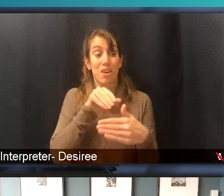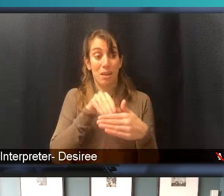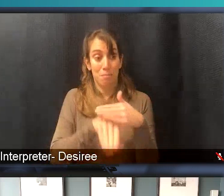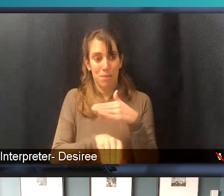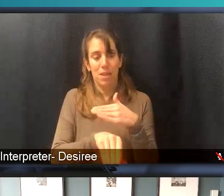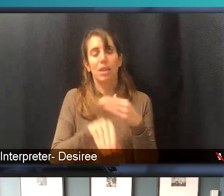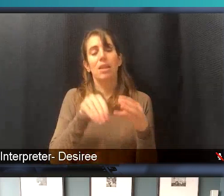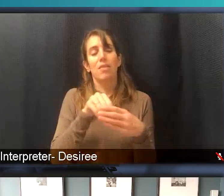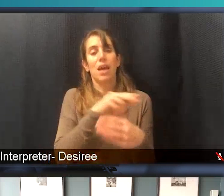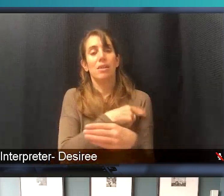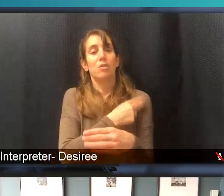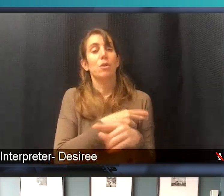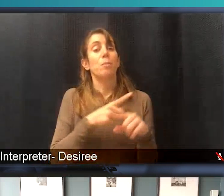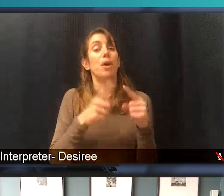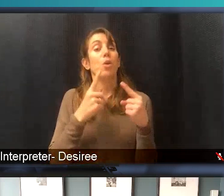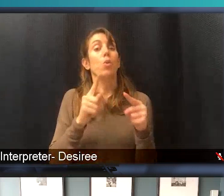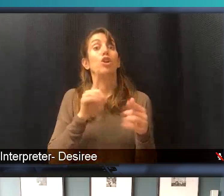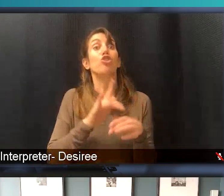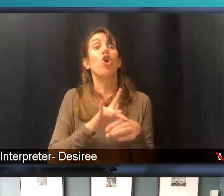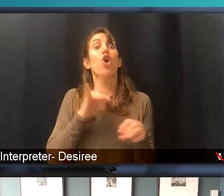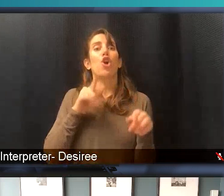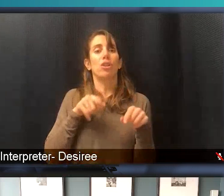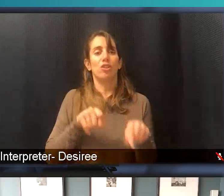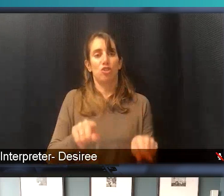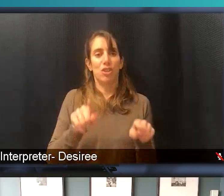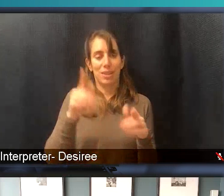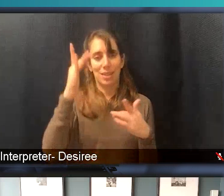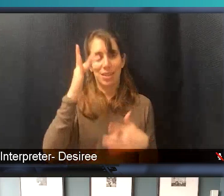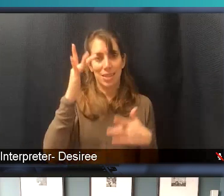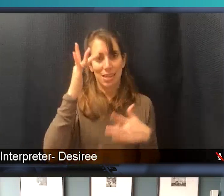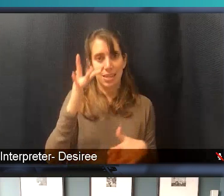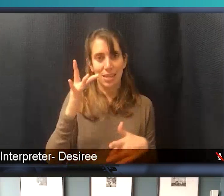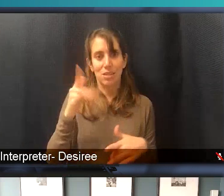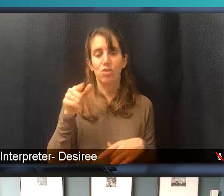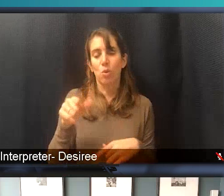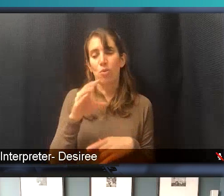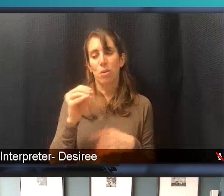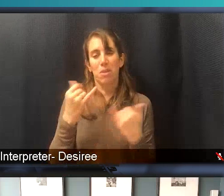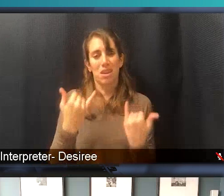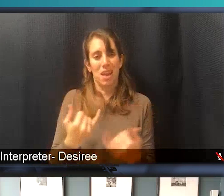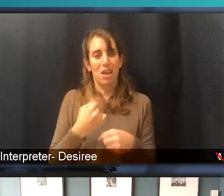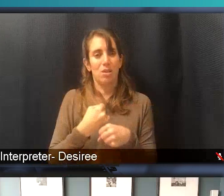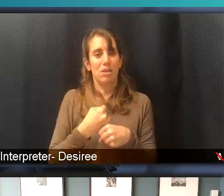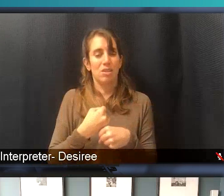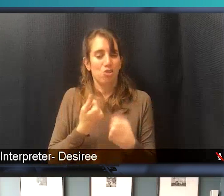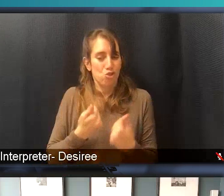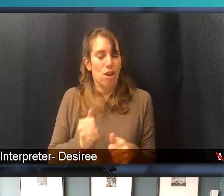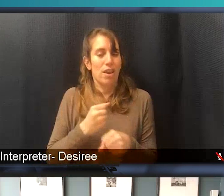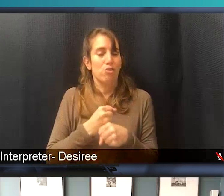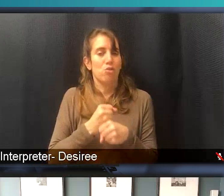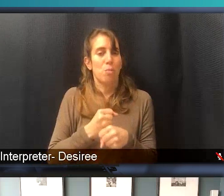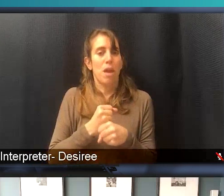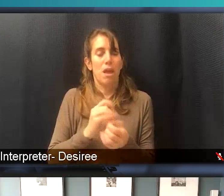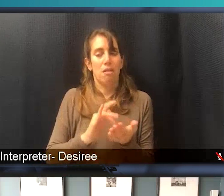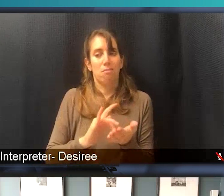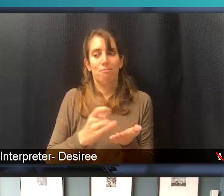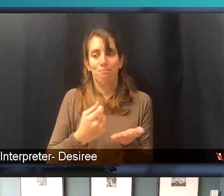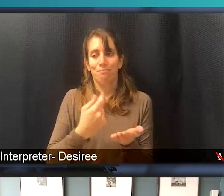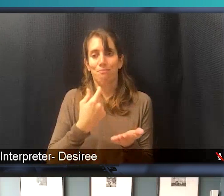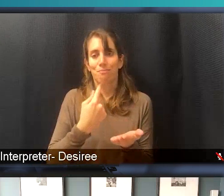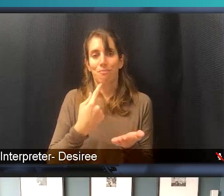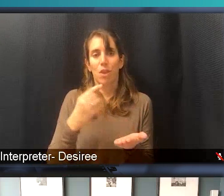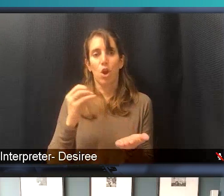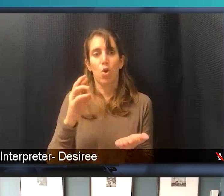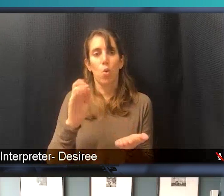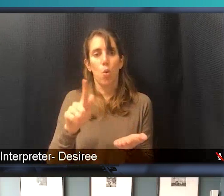that the company manufacturing this is working really hard to make an oral form so that we can get it to people, for example, from a pharmacy the moment that they find